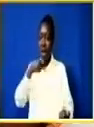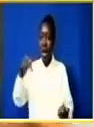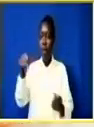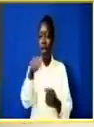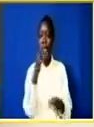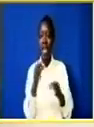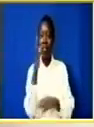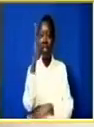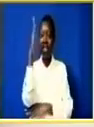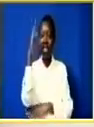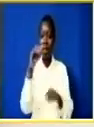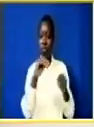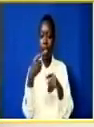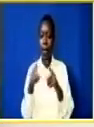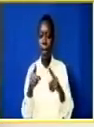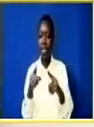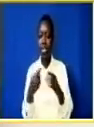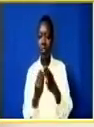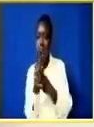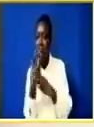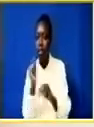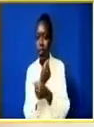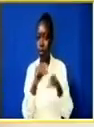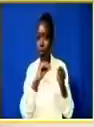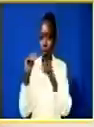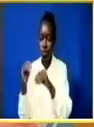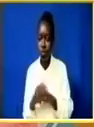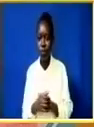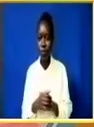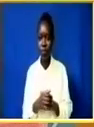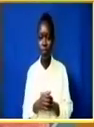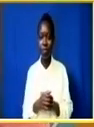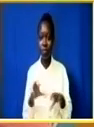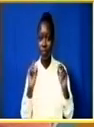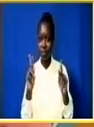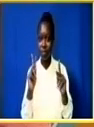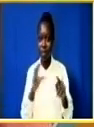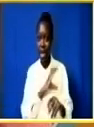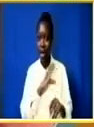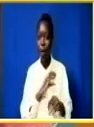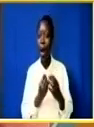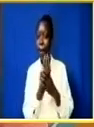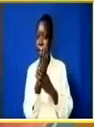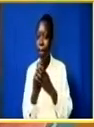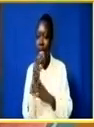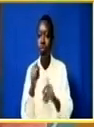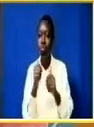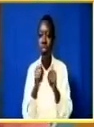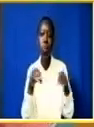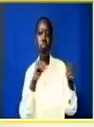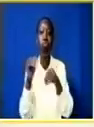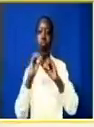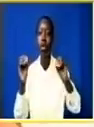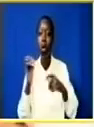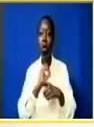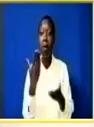if the tree moves, though plants don't move. No, they don't move. They don't move. That's a characteristic, example, by the way, yes, okay, of plants. Plants don't move. Or you've ever